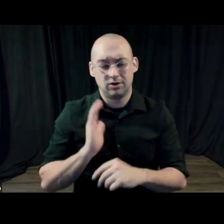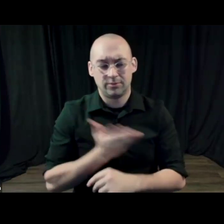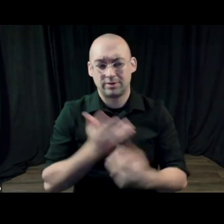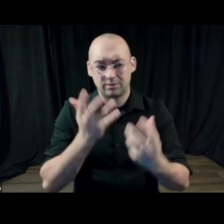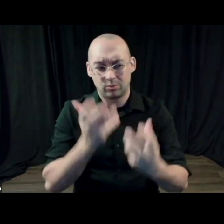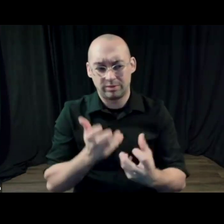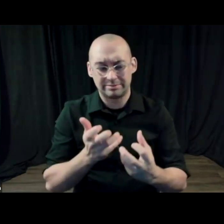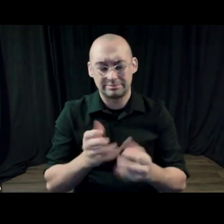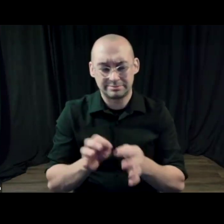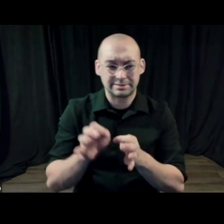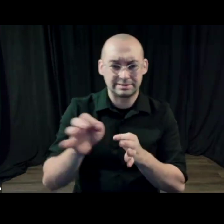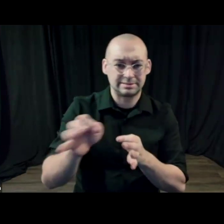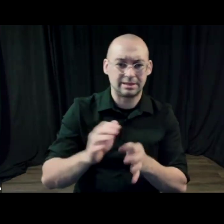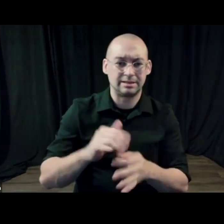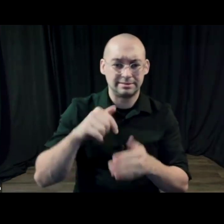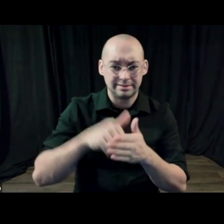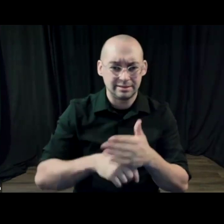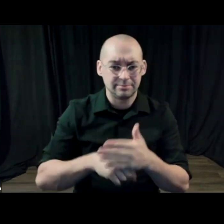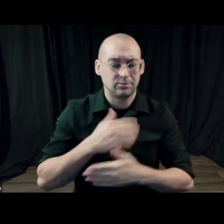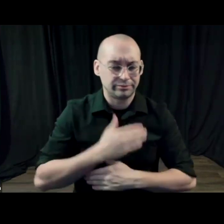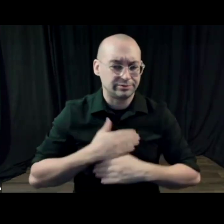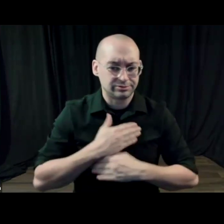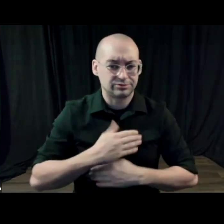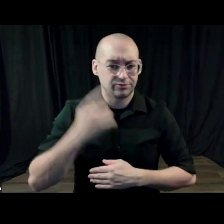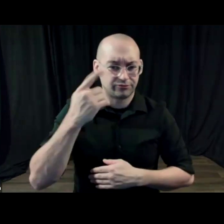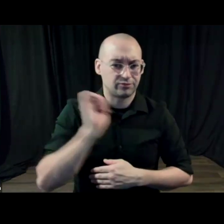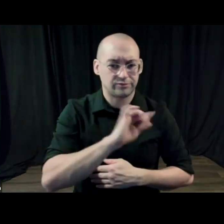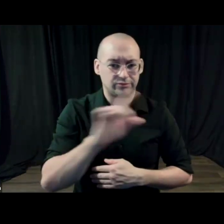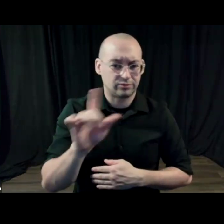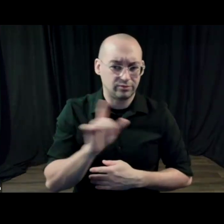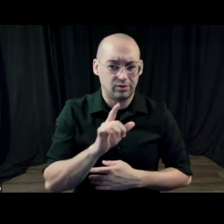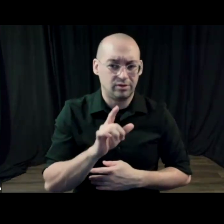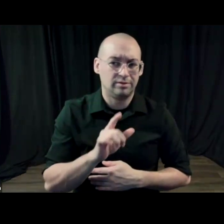extend our deep gratitude and appreciation for all of the